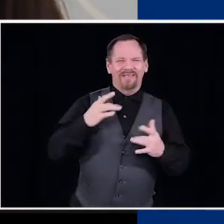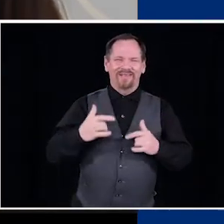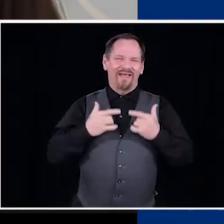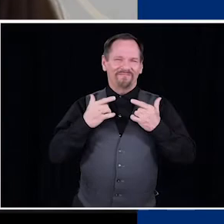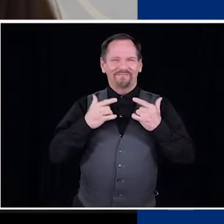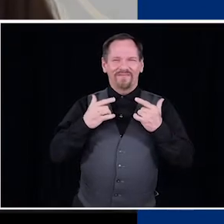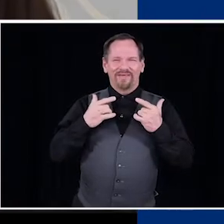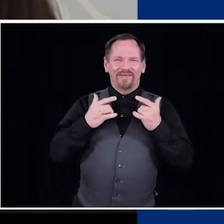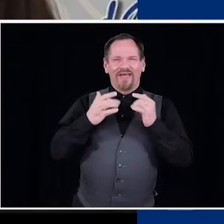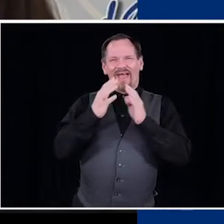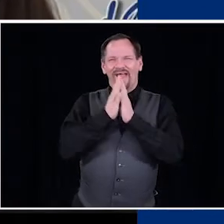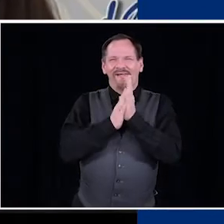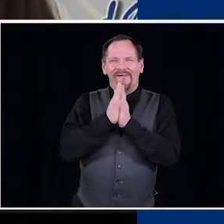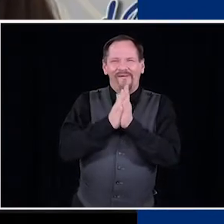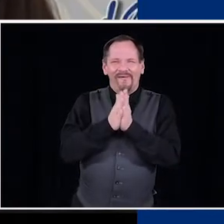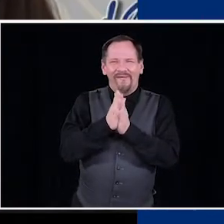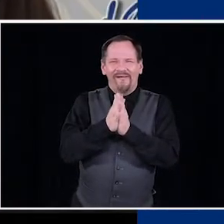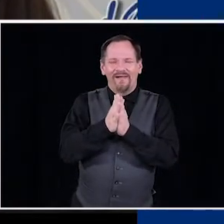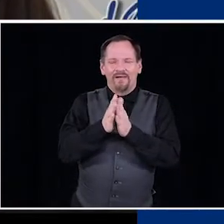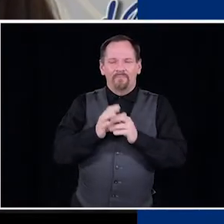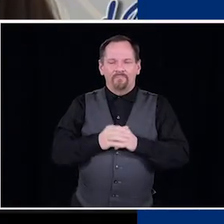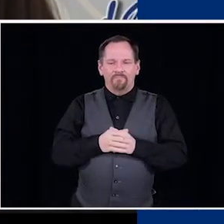and adventurous life.